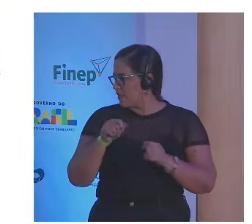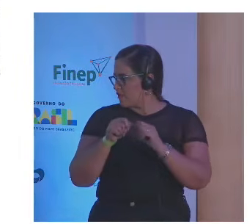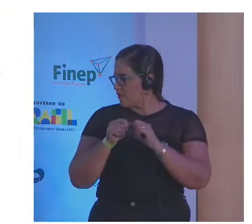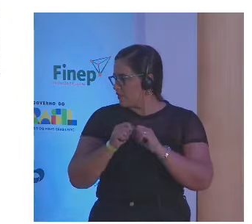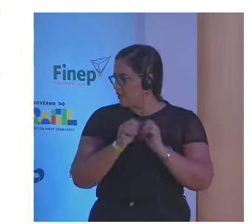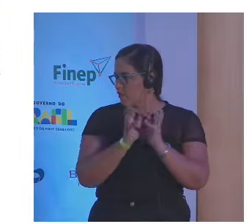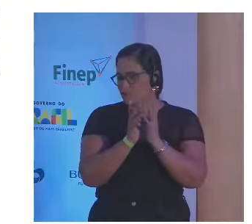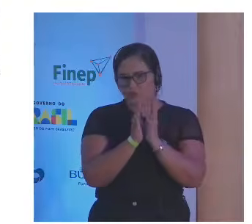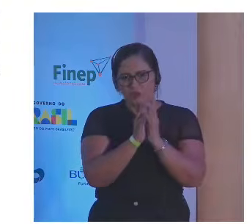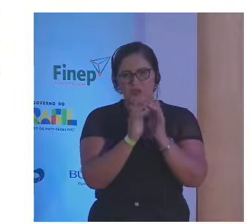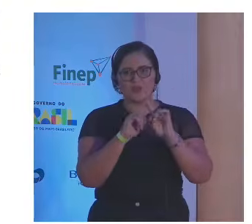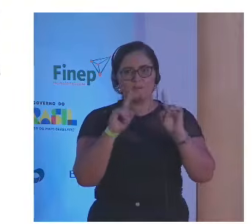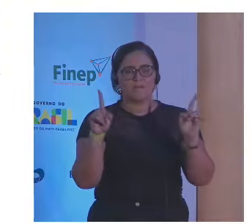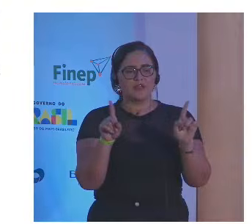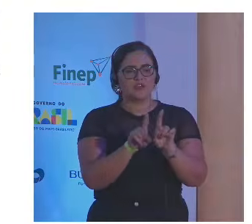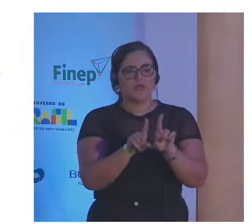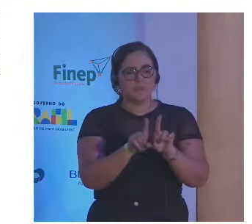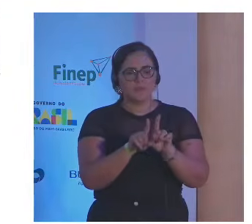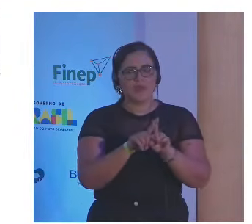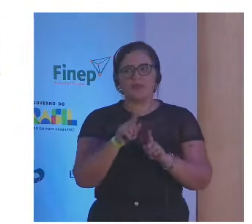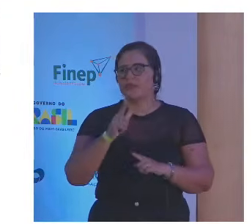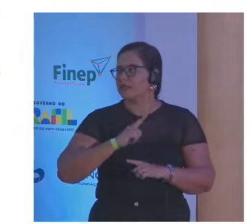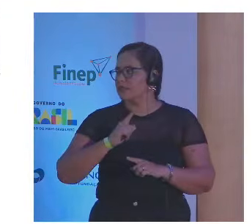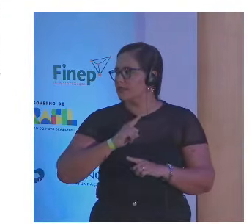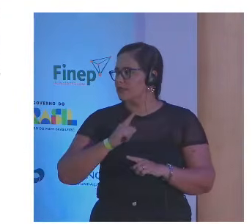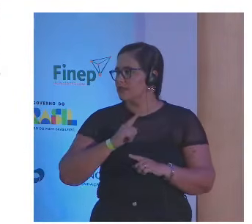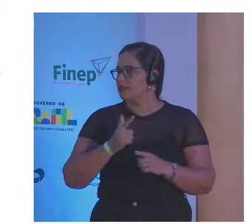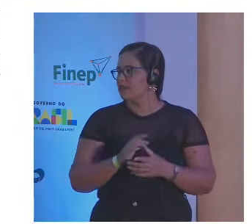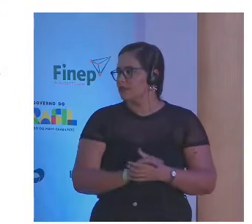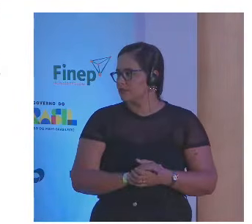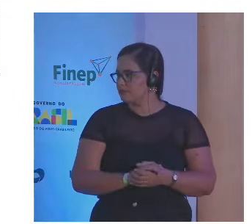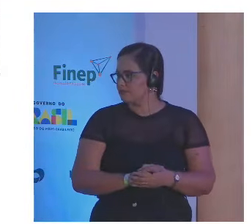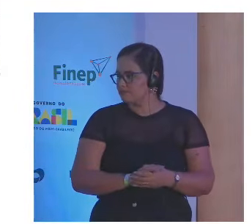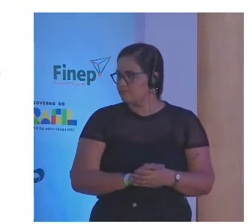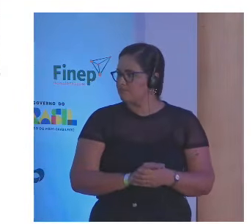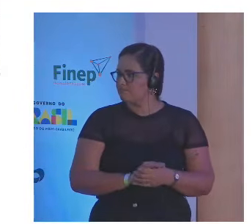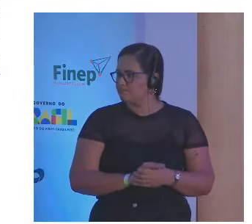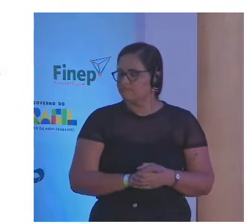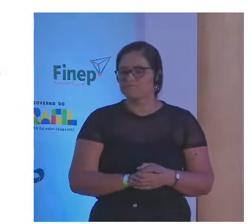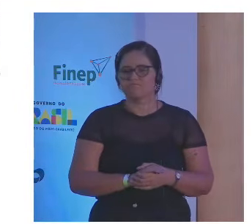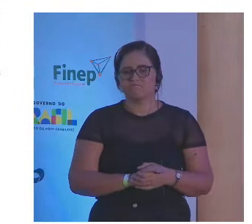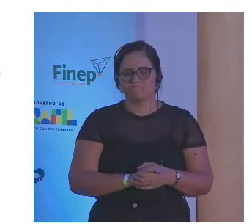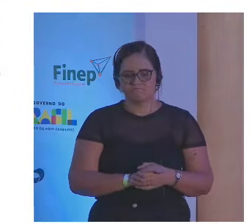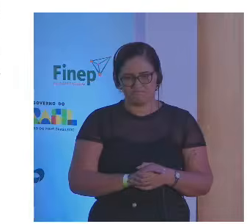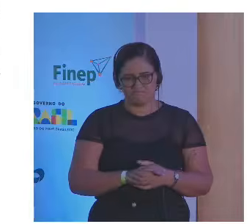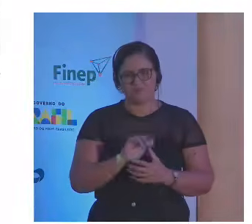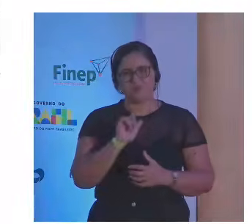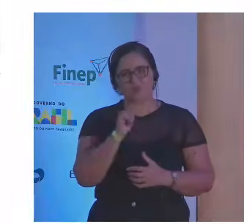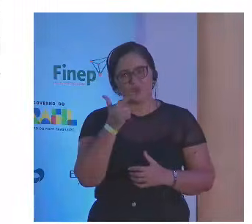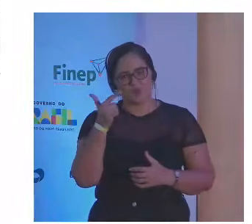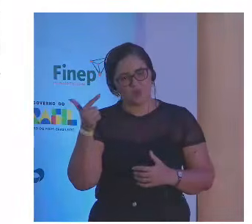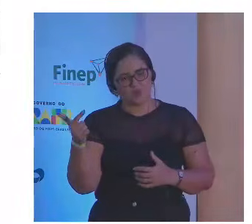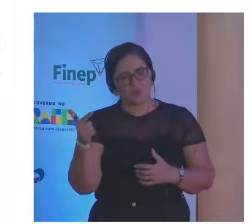by mollusks, foraminifera, and additional reef builders.